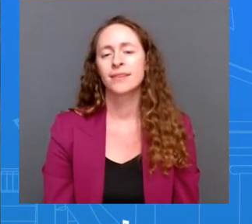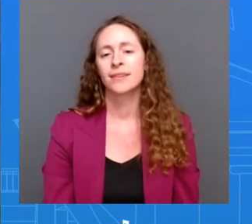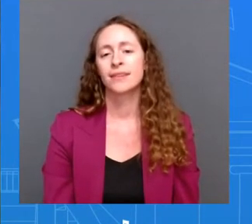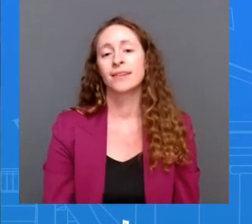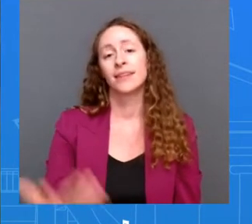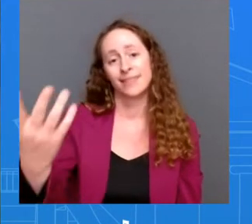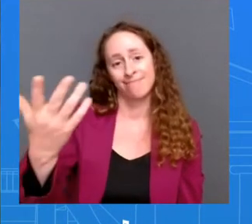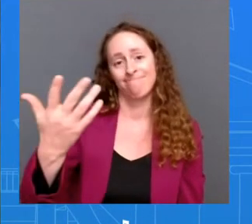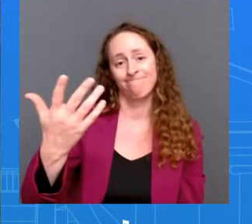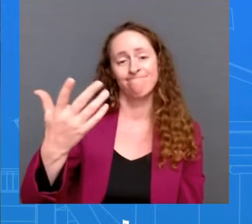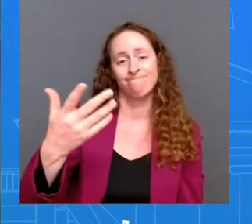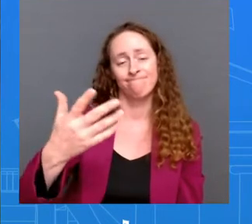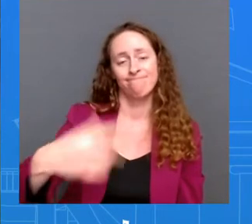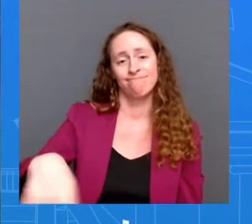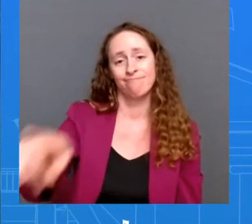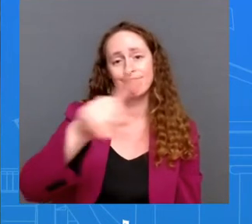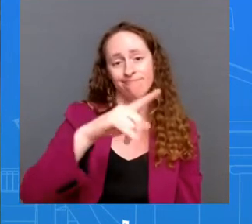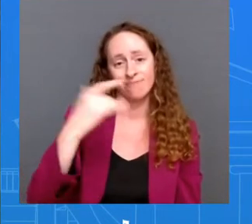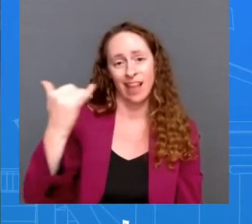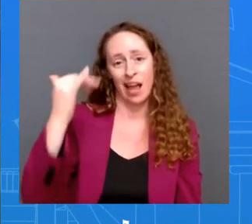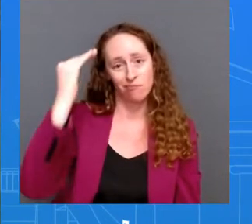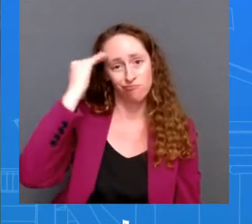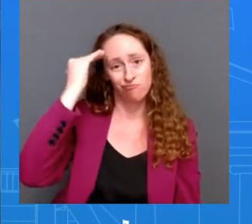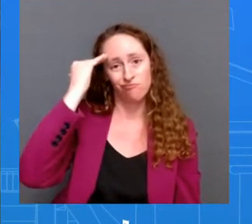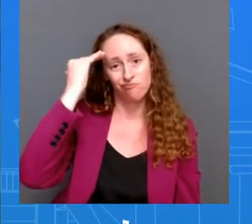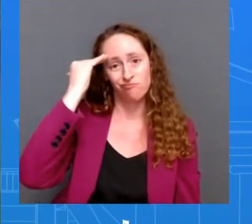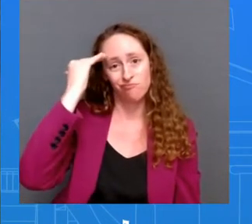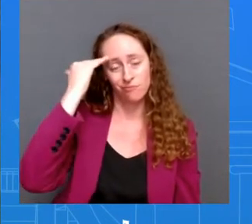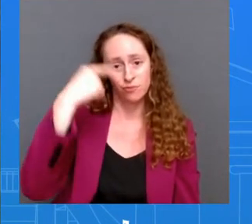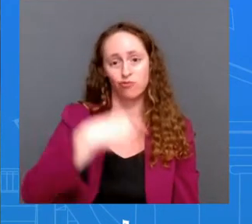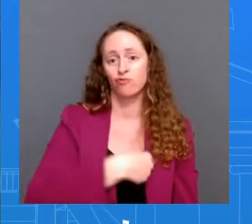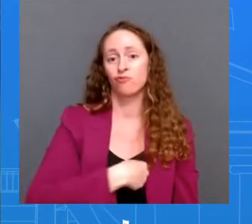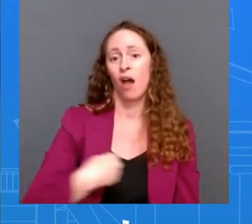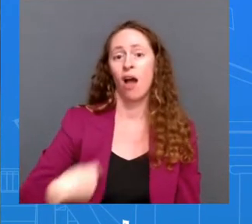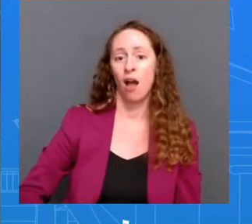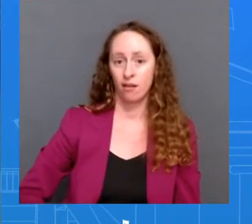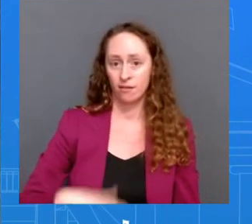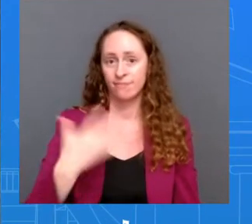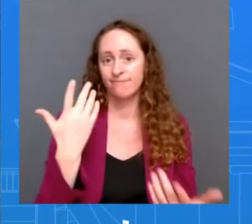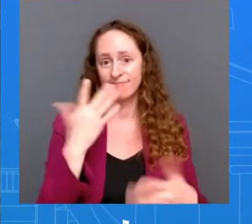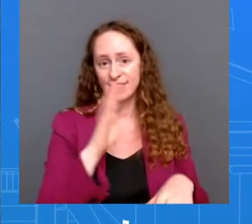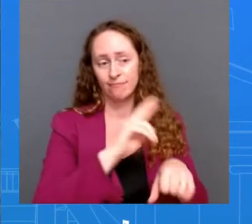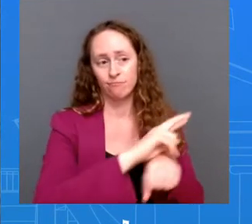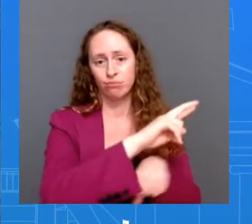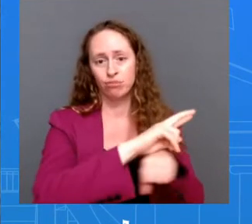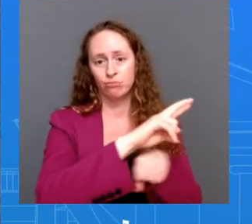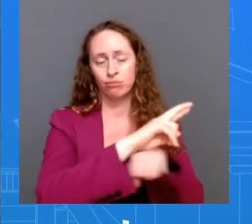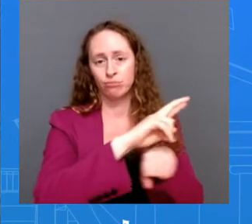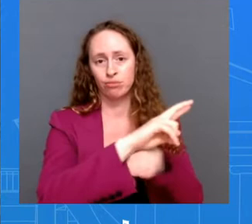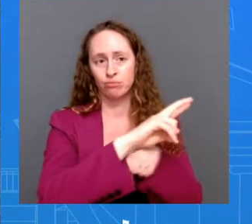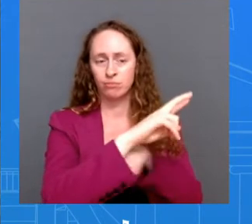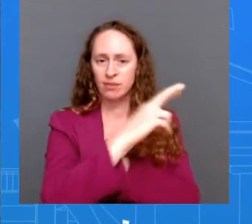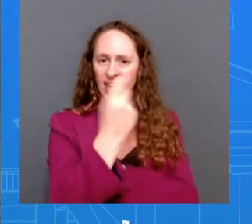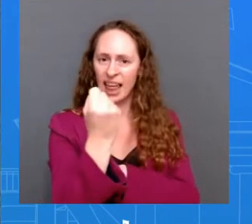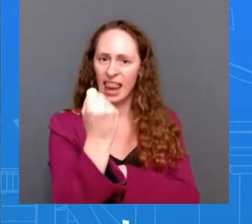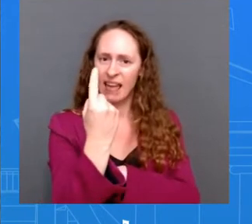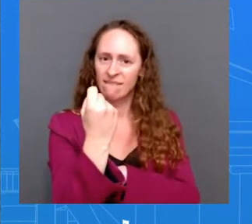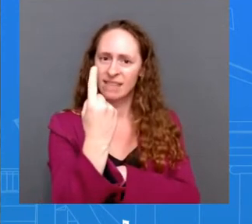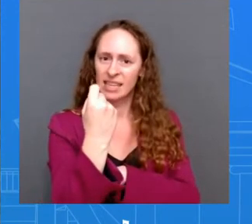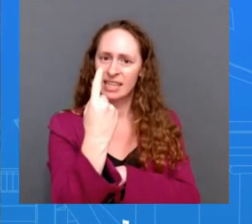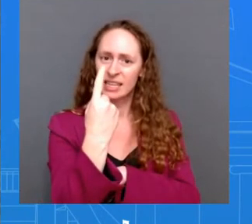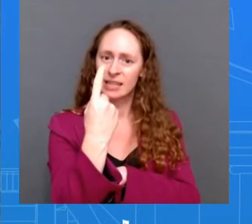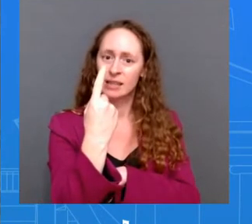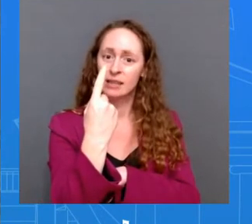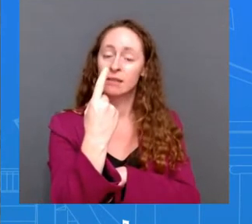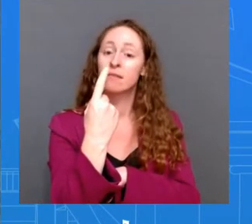an estimated 11 ballistic missiles towards Taiwan, which impacted to the northeast, the east, and southeast